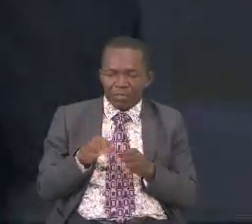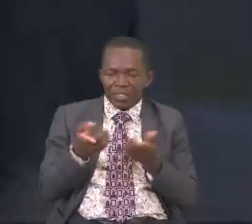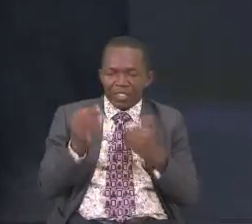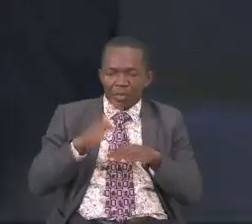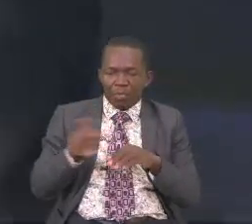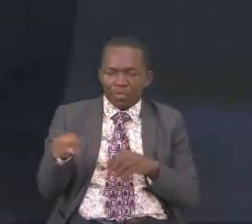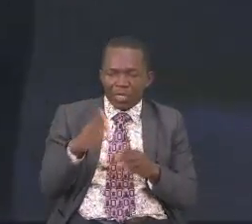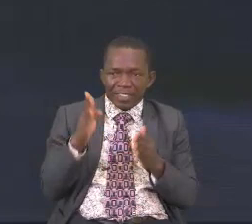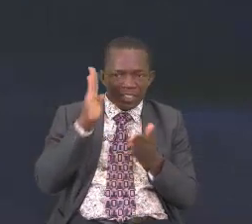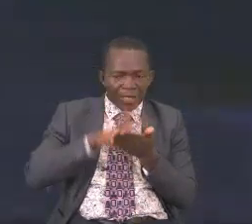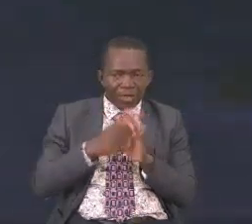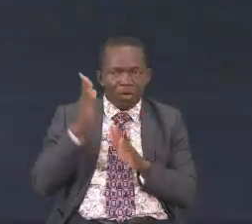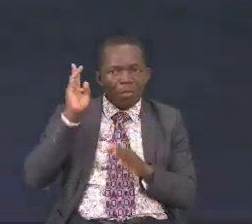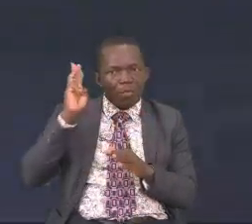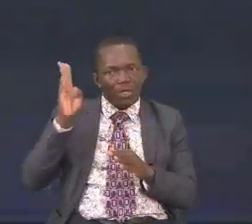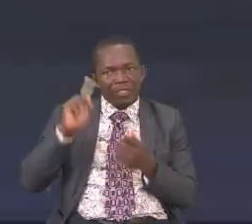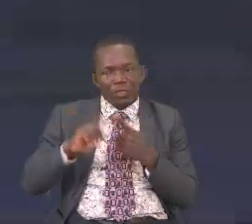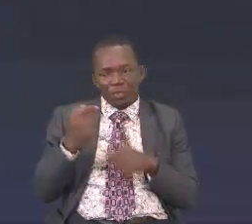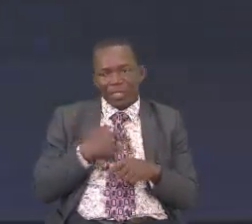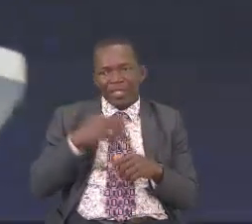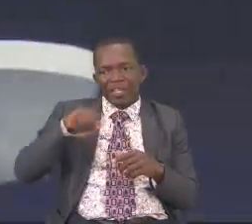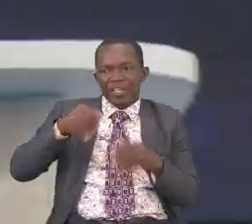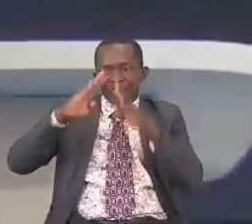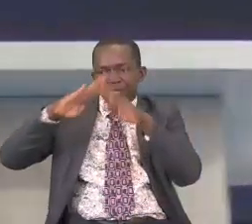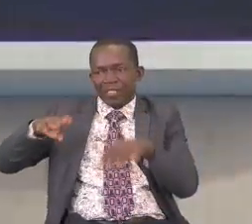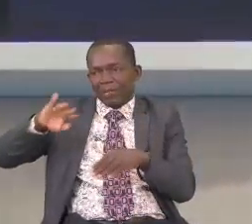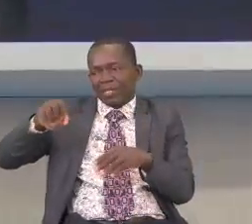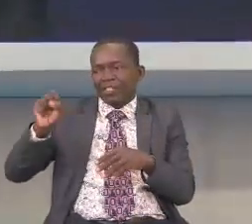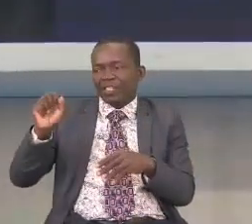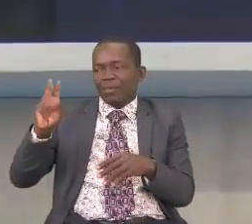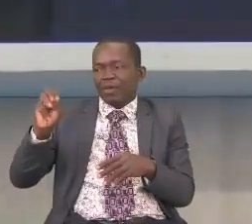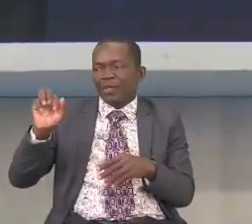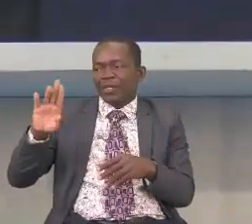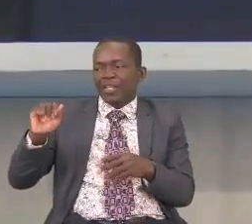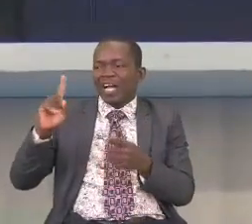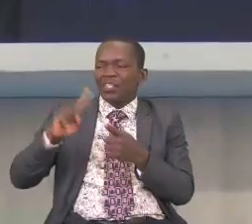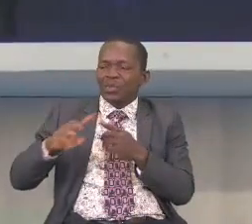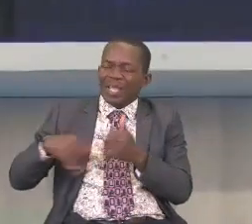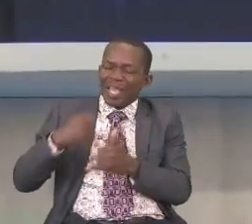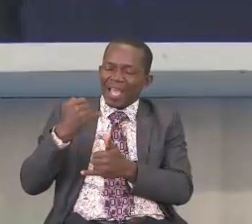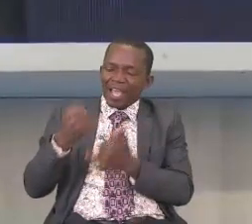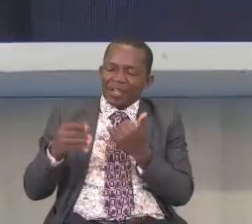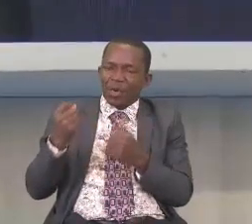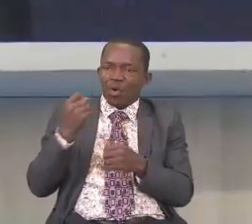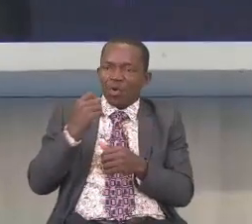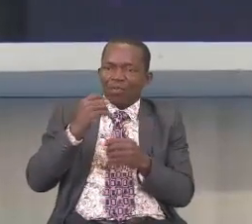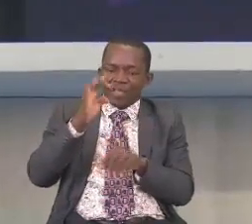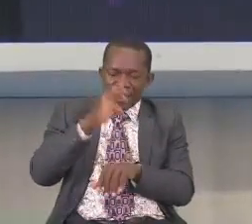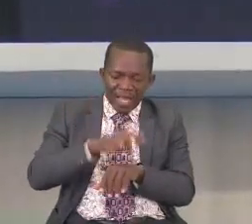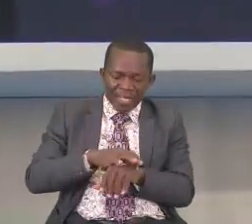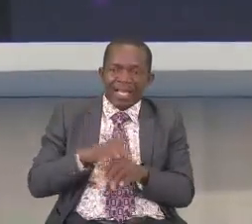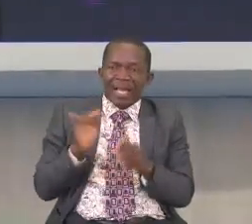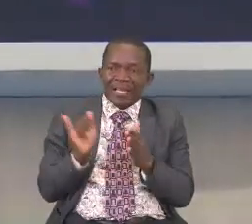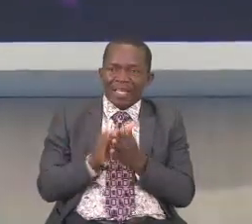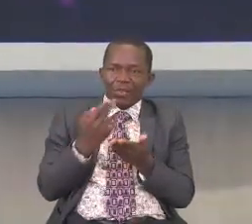Judea and in Samaria and to the utmost part of the earth that the gods of heaven will strengthen